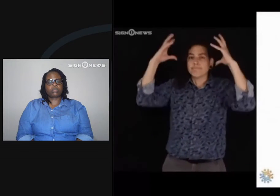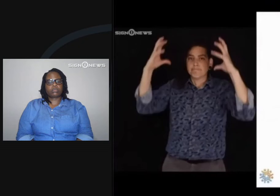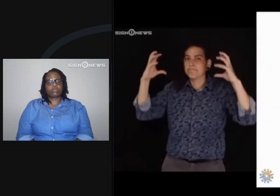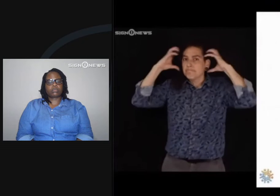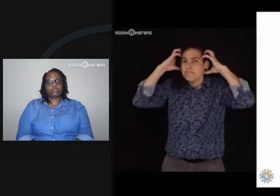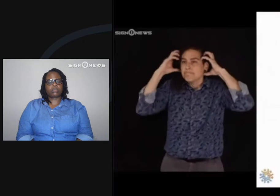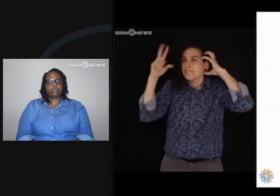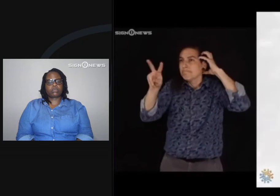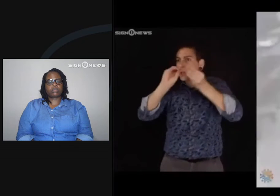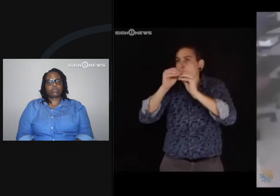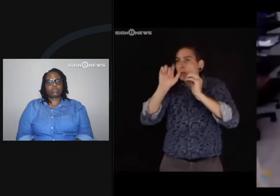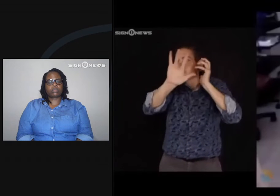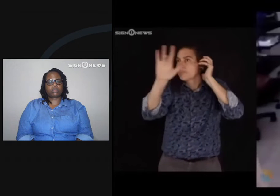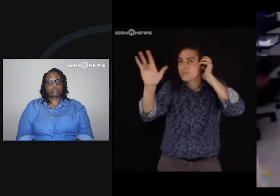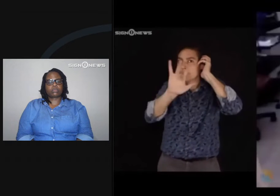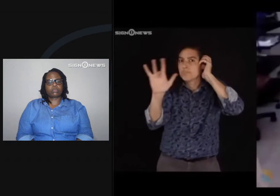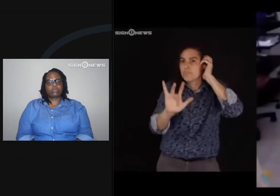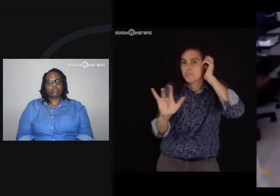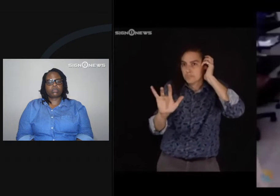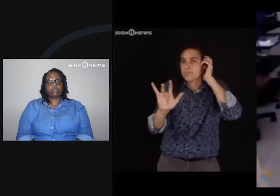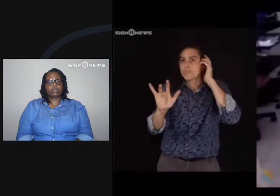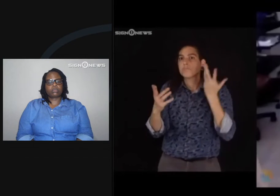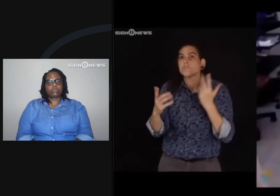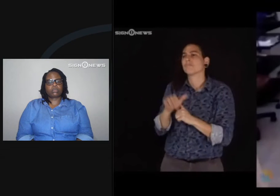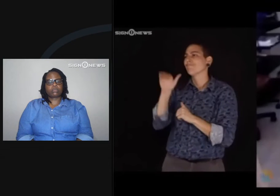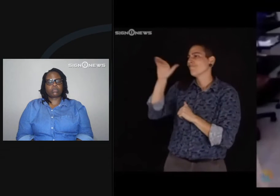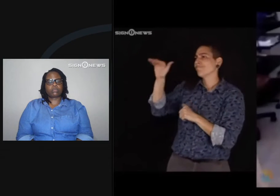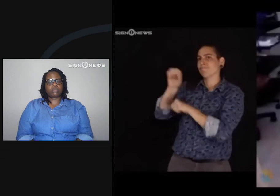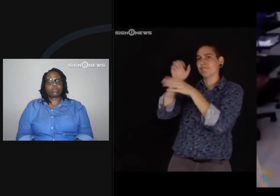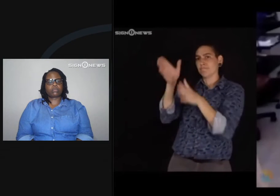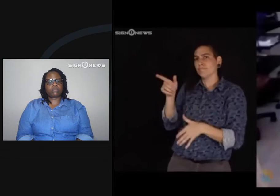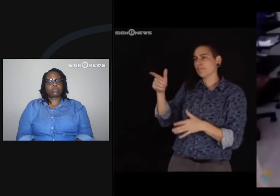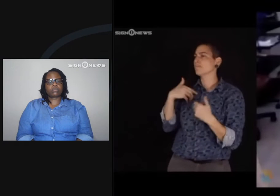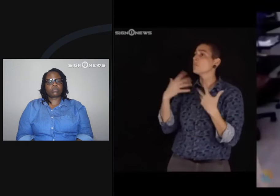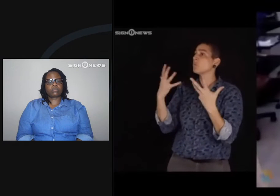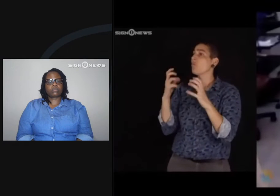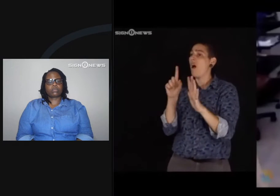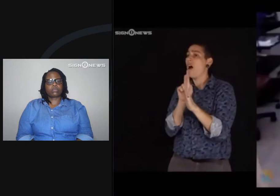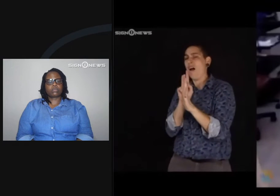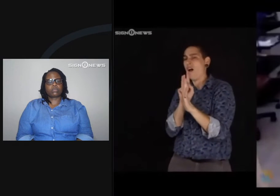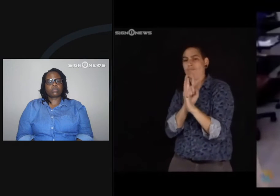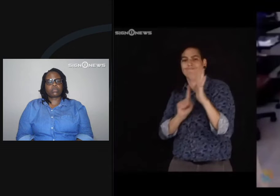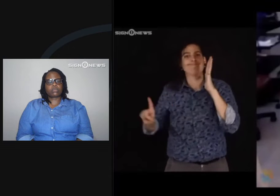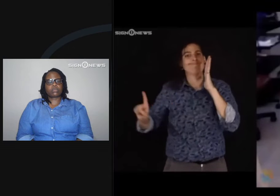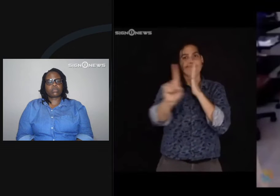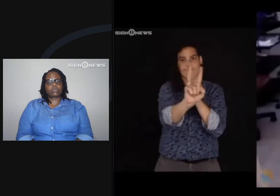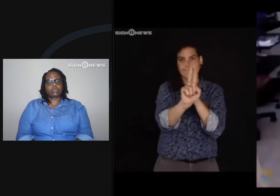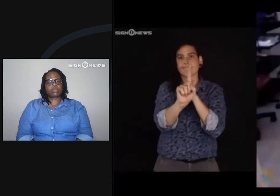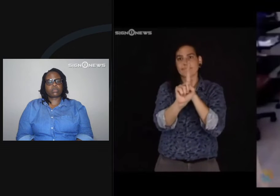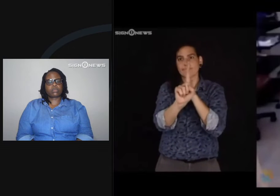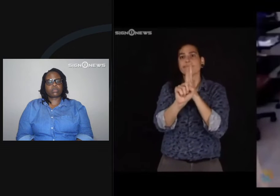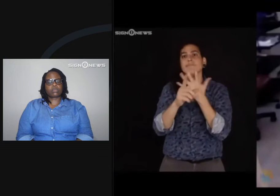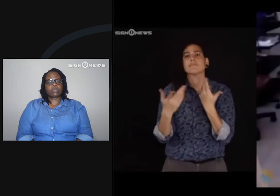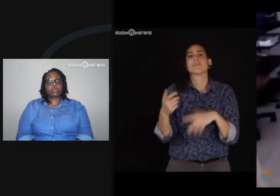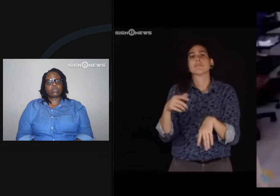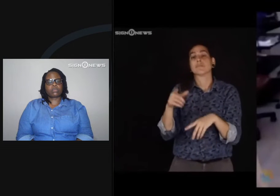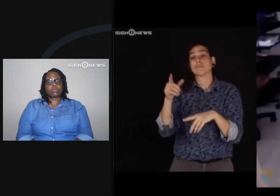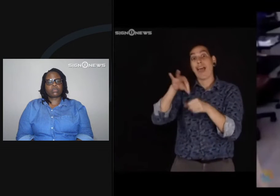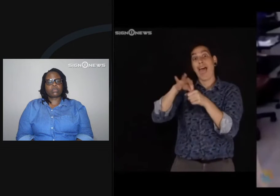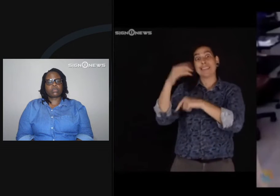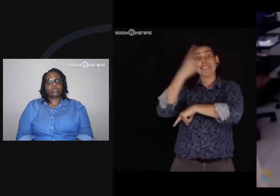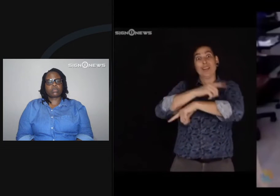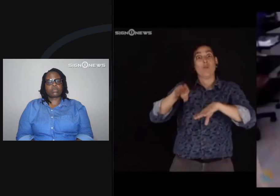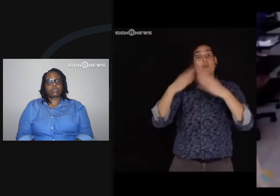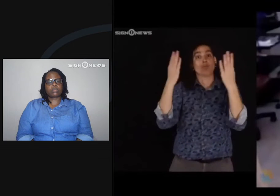number of keypads. Tell a poll worker you want to move forward front of the line if you are voting on election day between